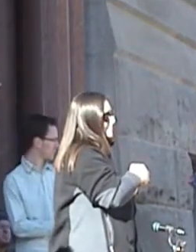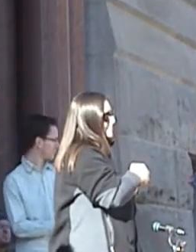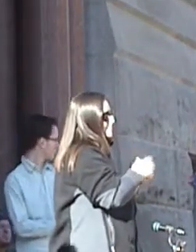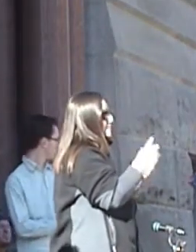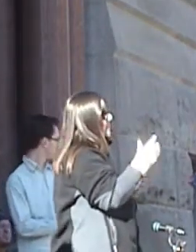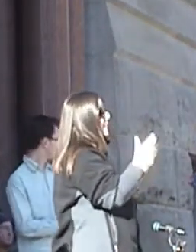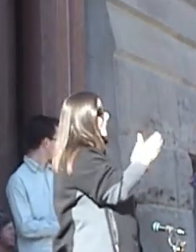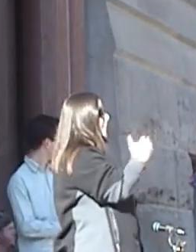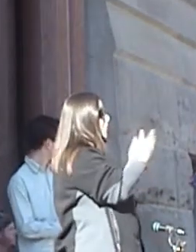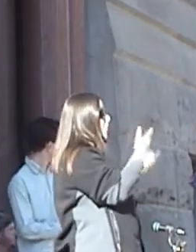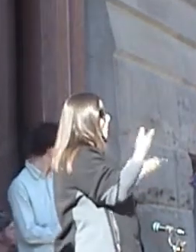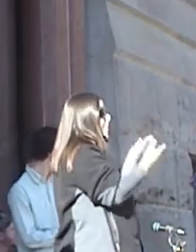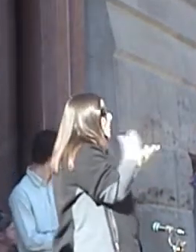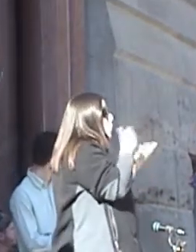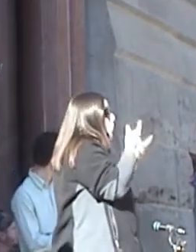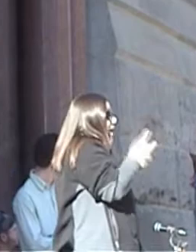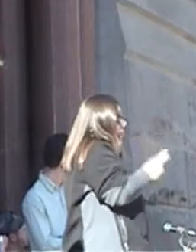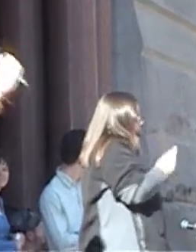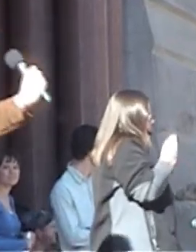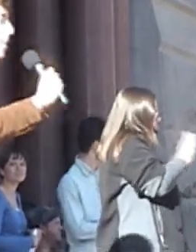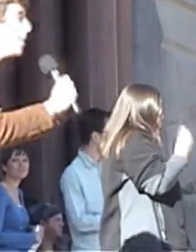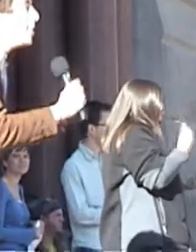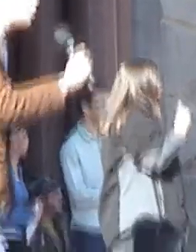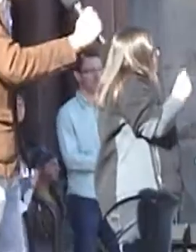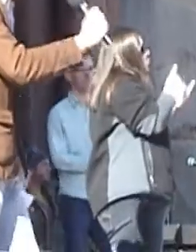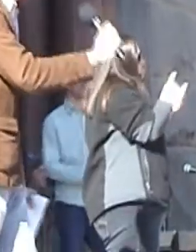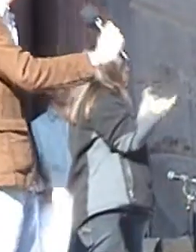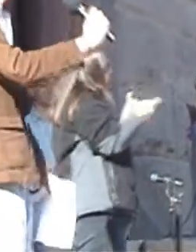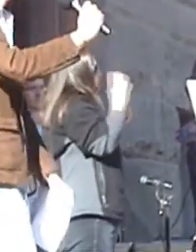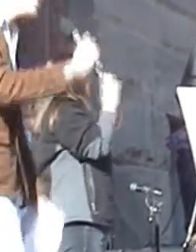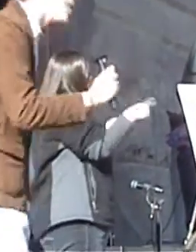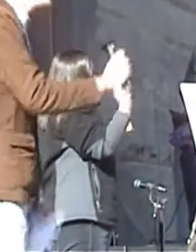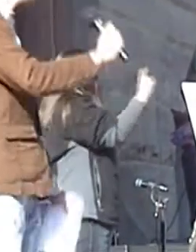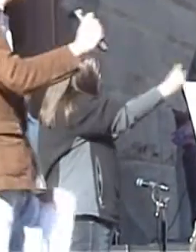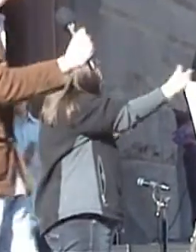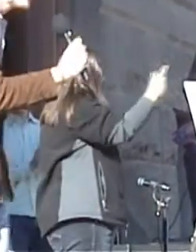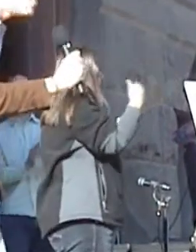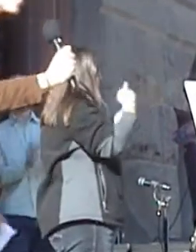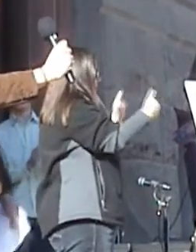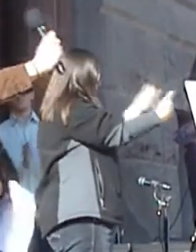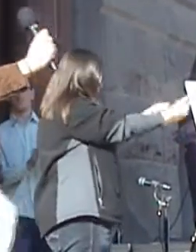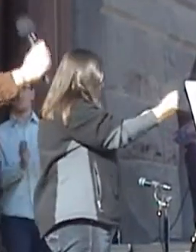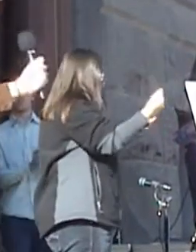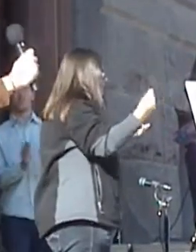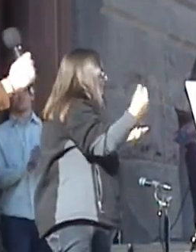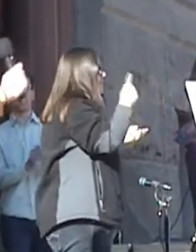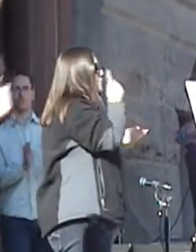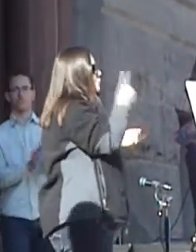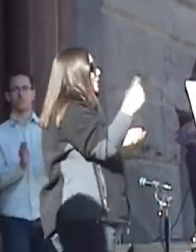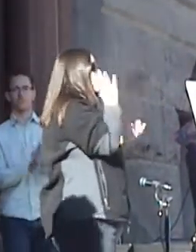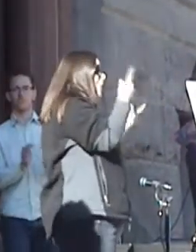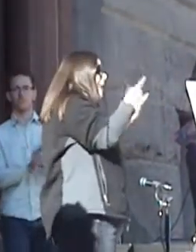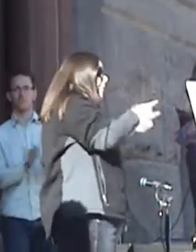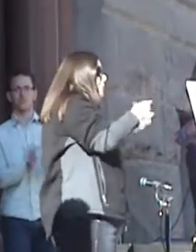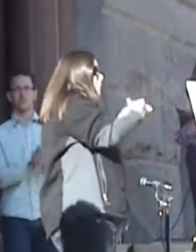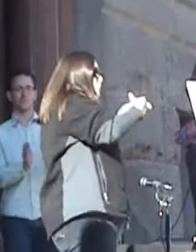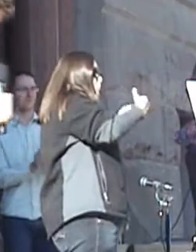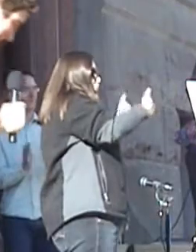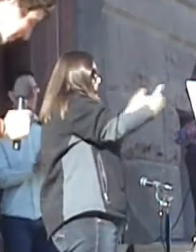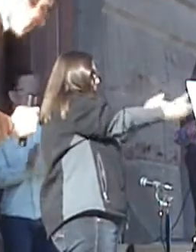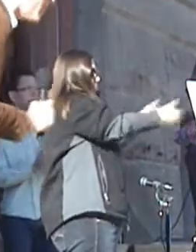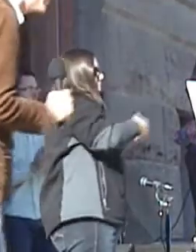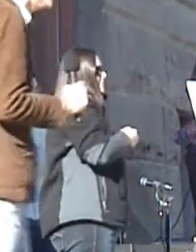And though it may not happen right now, change is coming. Change is, it will come and it will happen soon.